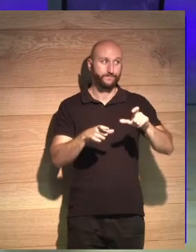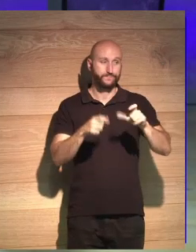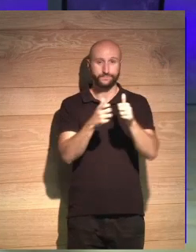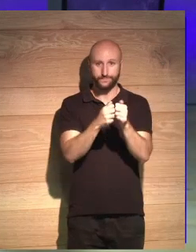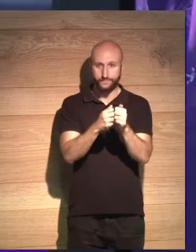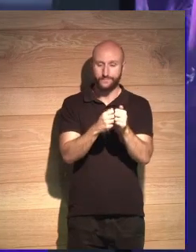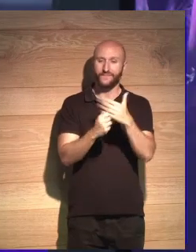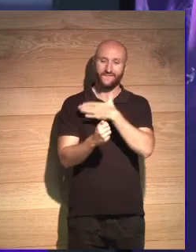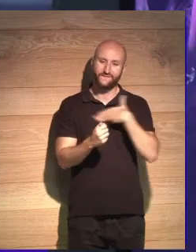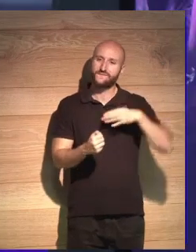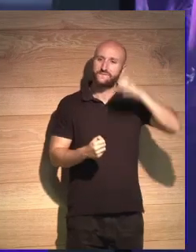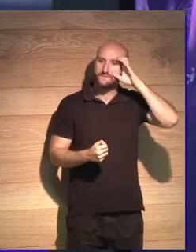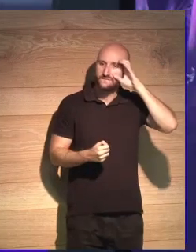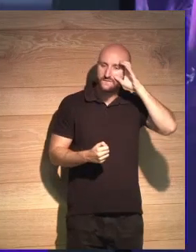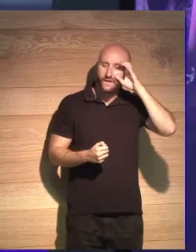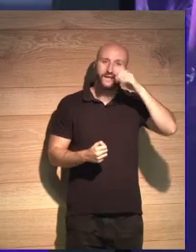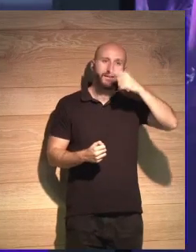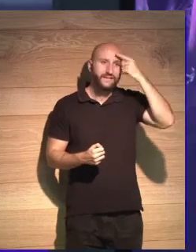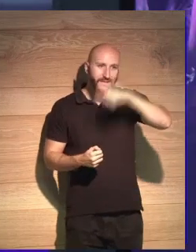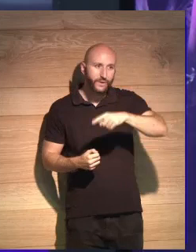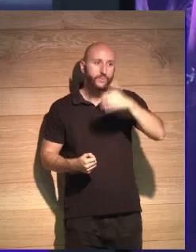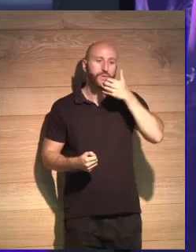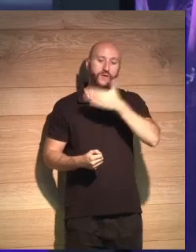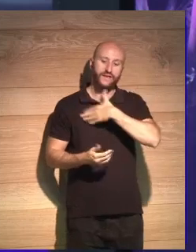in civilization, all children,